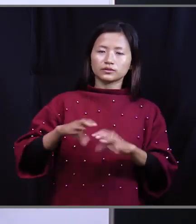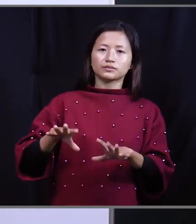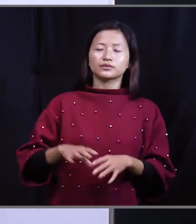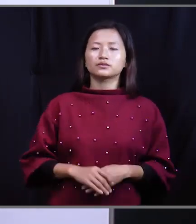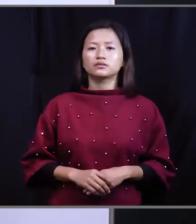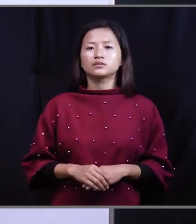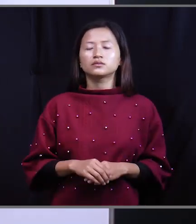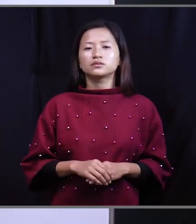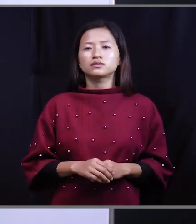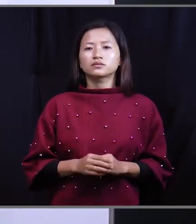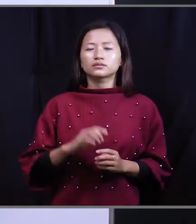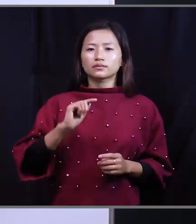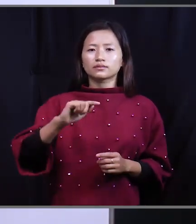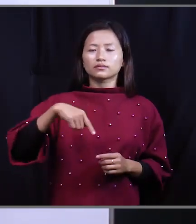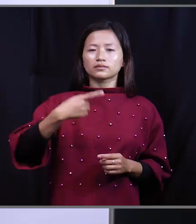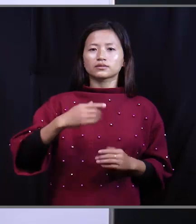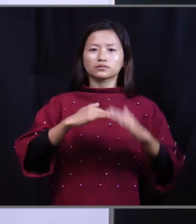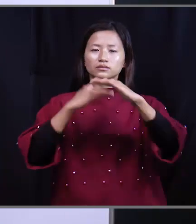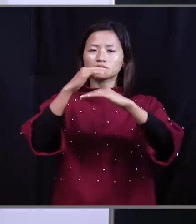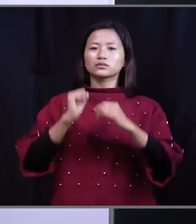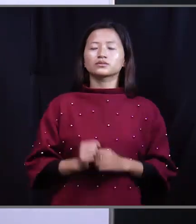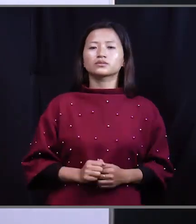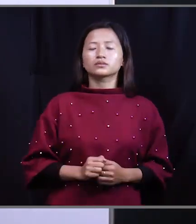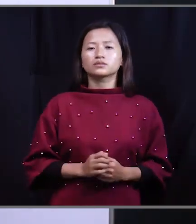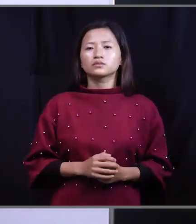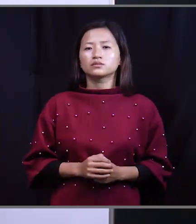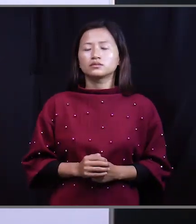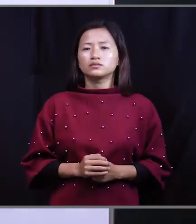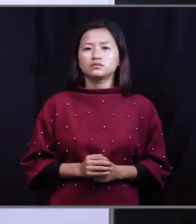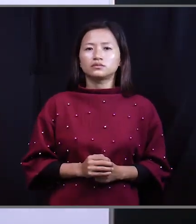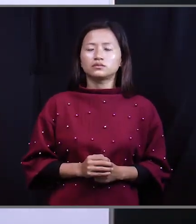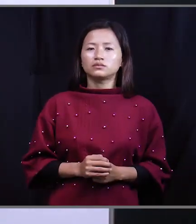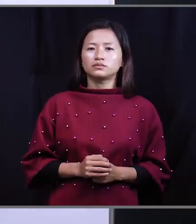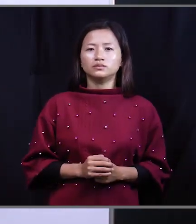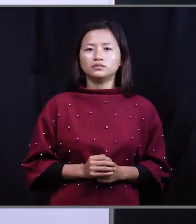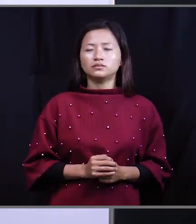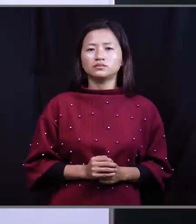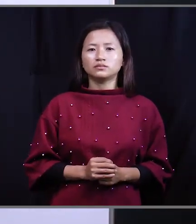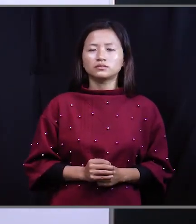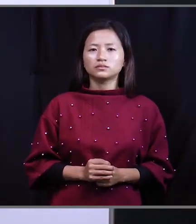next stage called